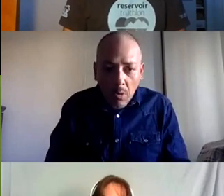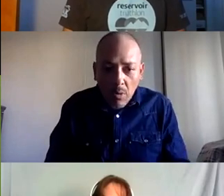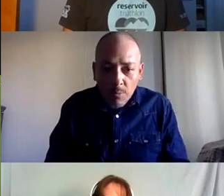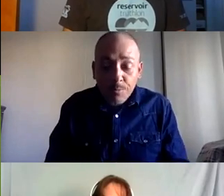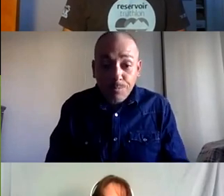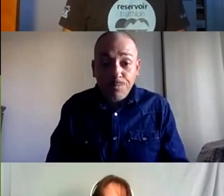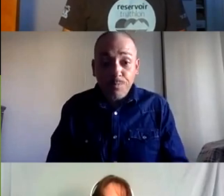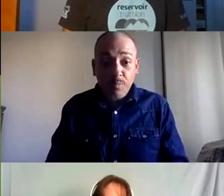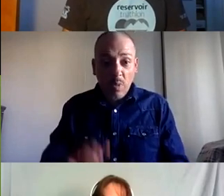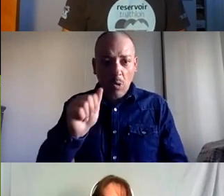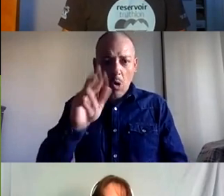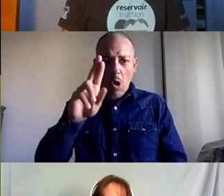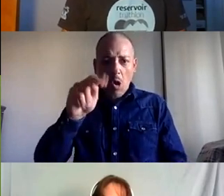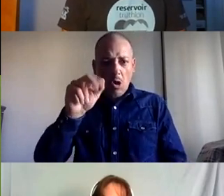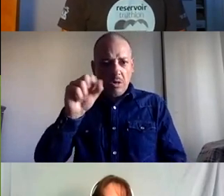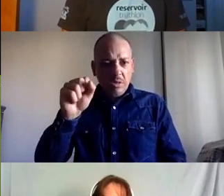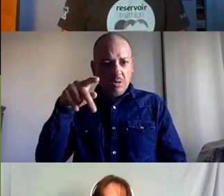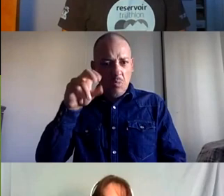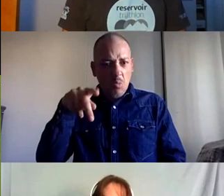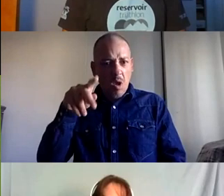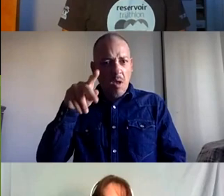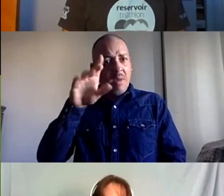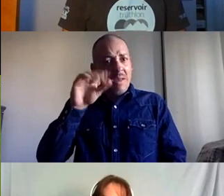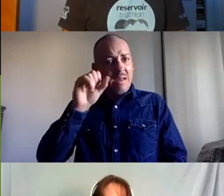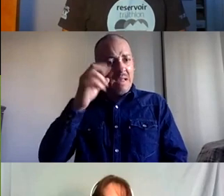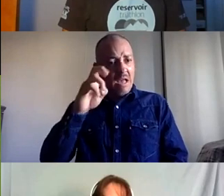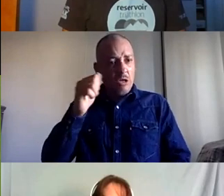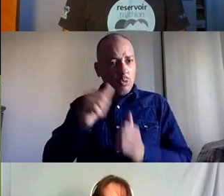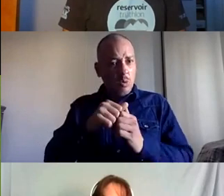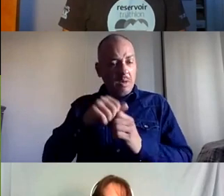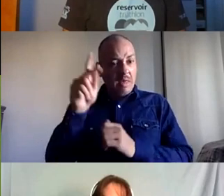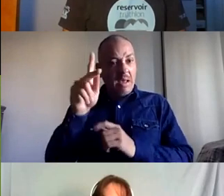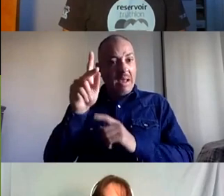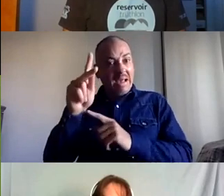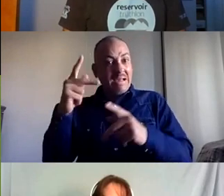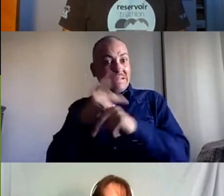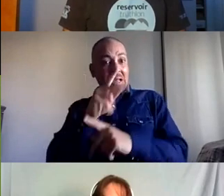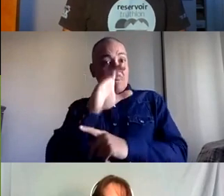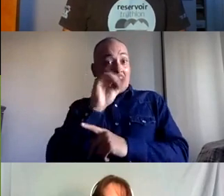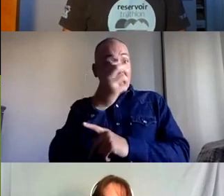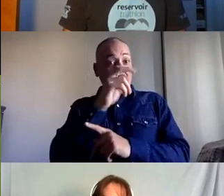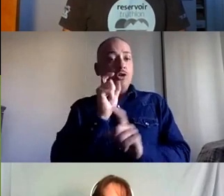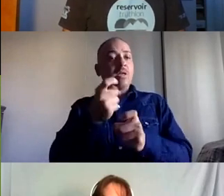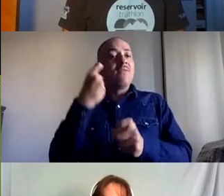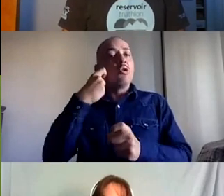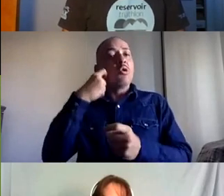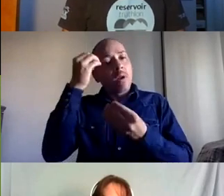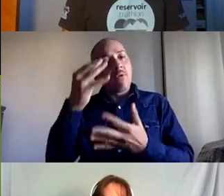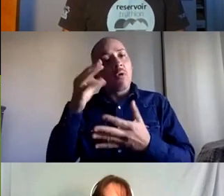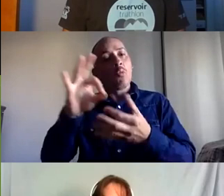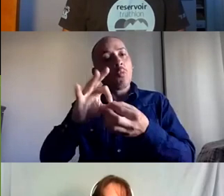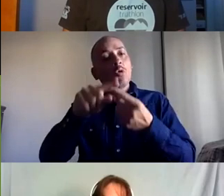RMS prop cache with the array k, it's the k times cache gives you the current info of the optimizer.